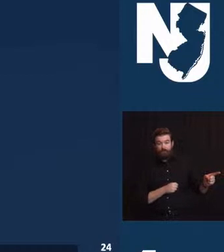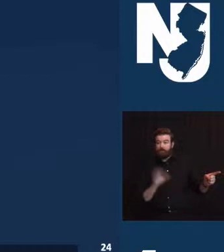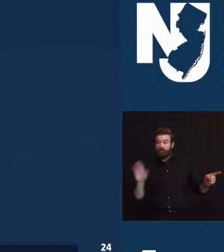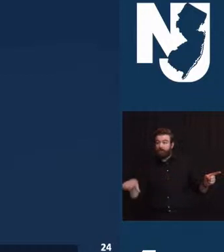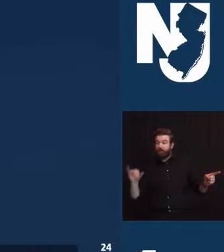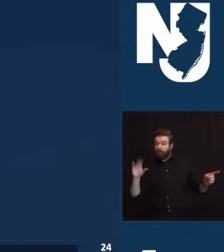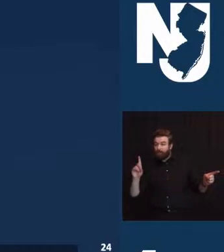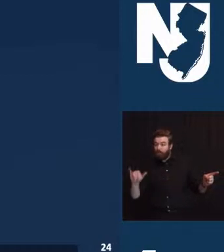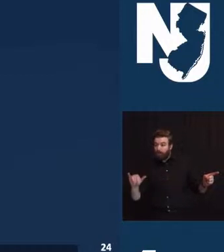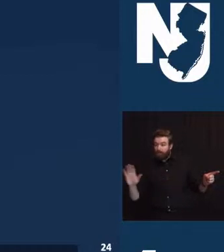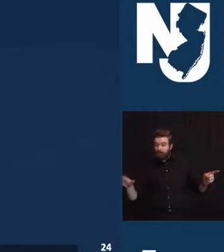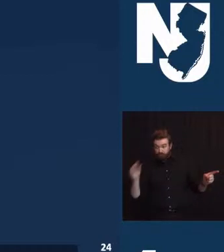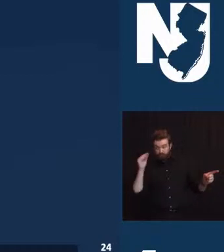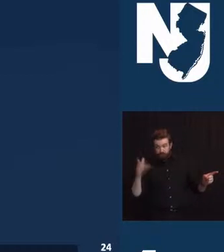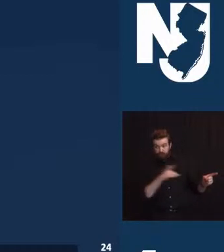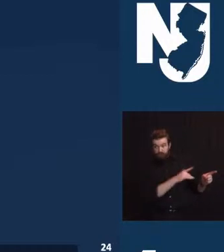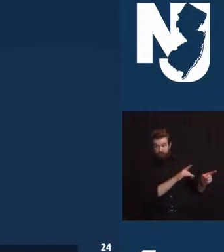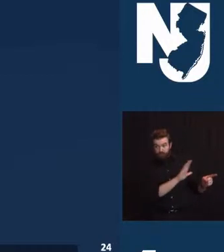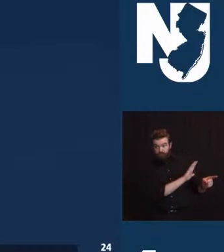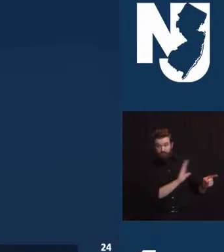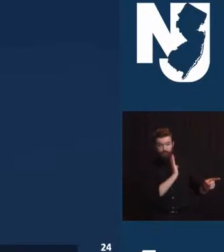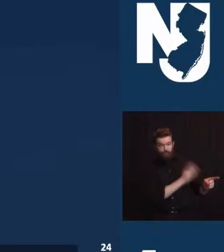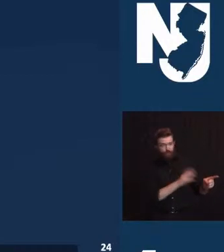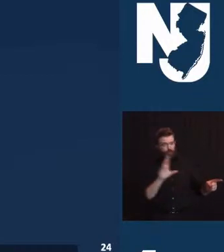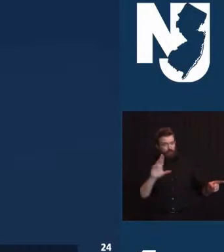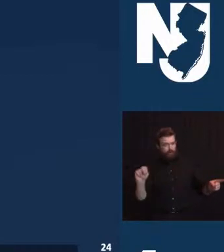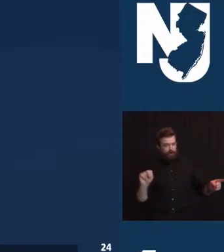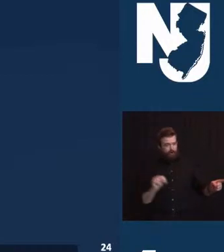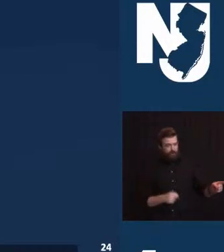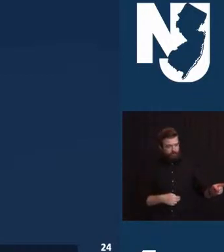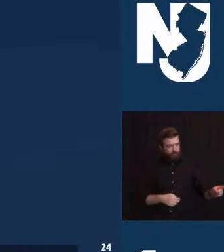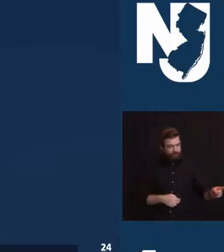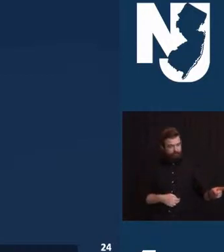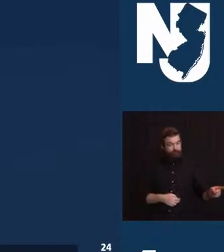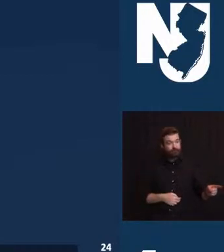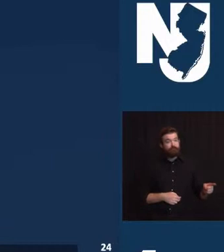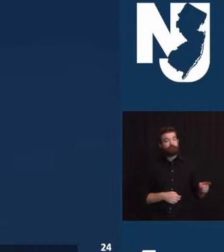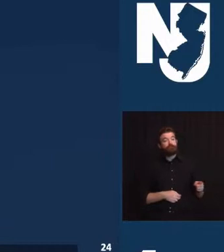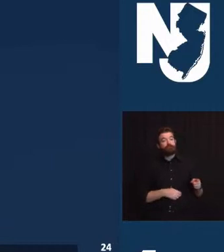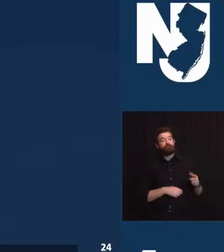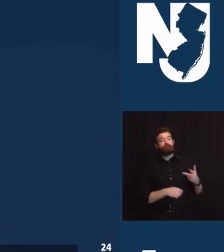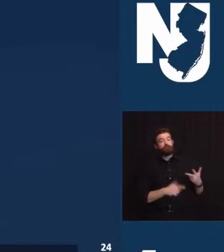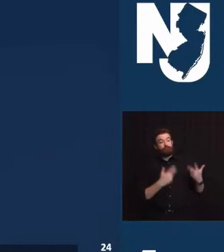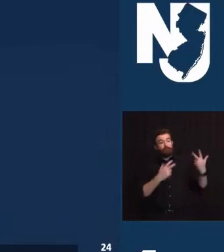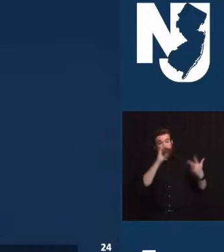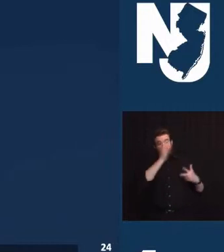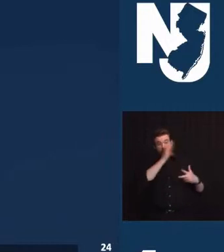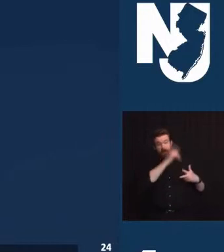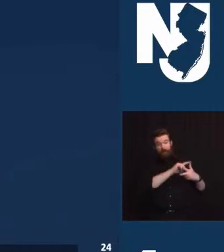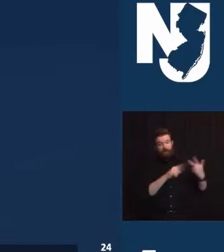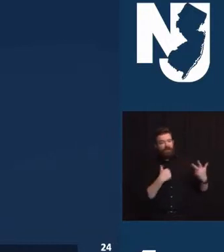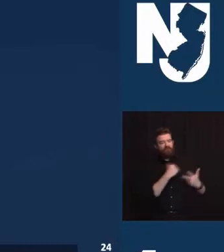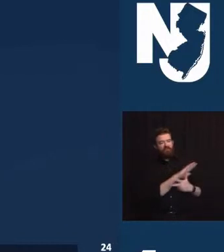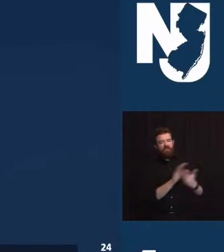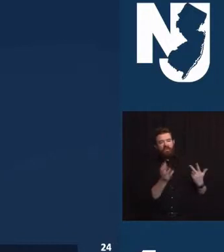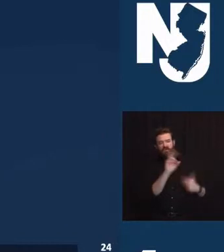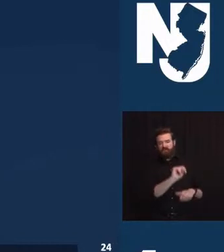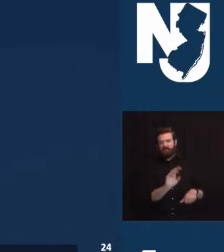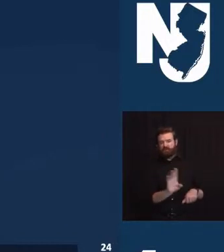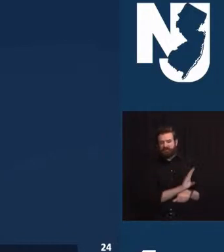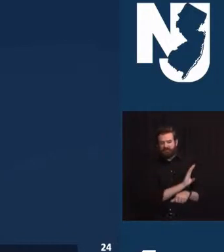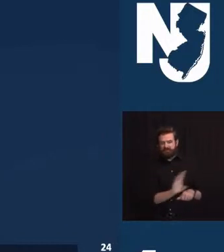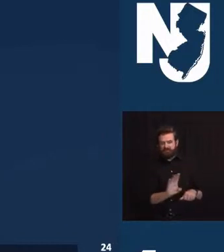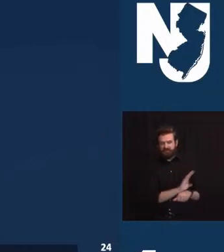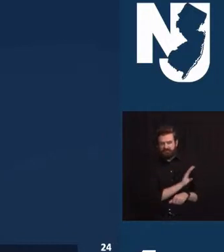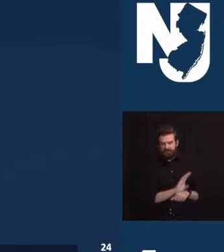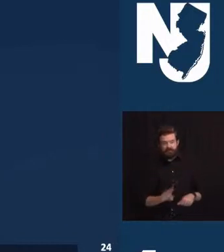3 sons, Wayne, Robert, and Dean, each of whom have their own businesses. He also leaves a twin sister, Dorothy, and several